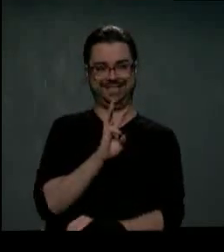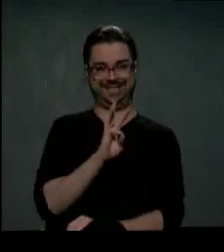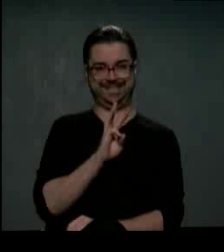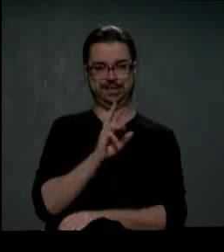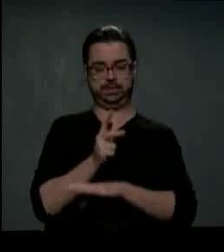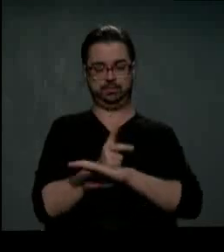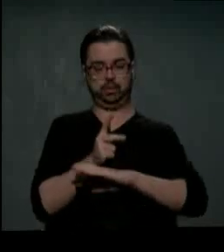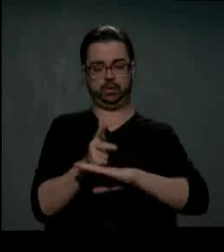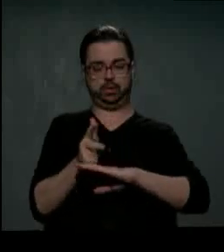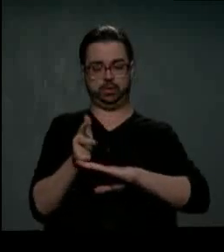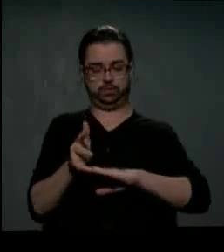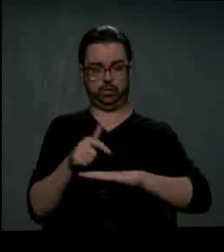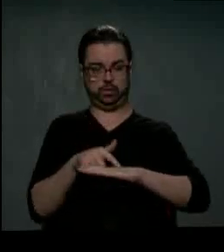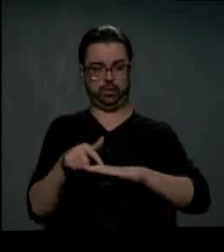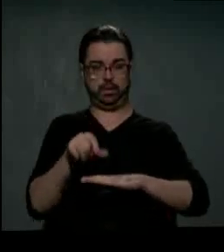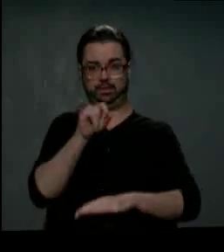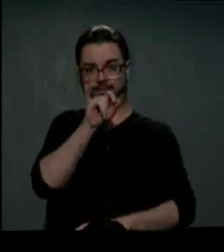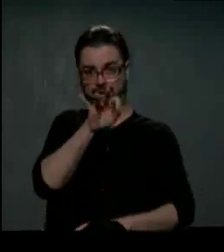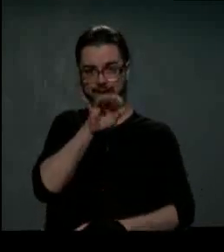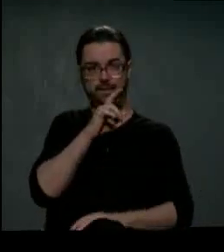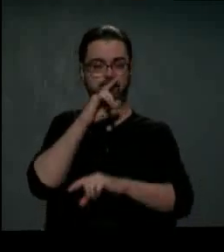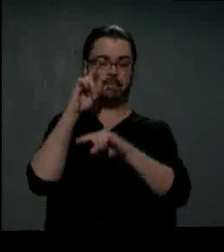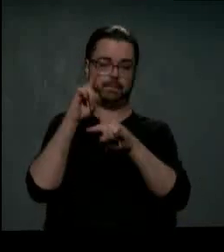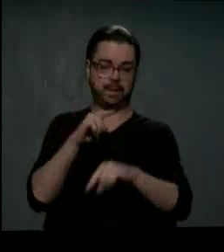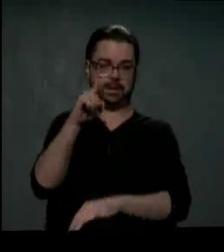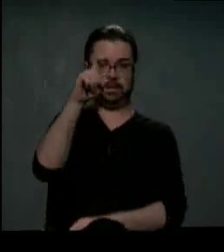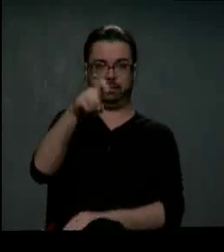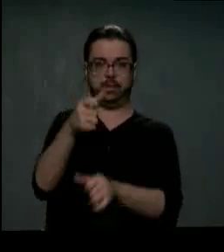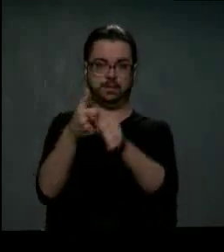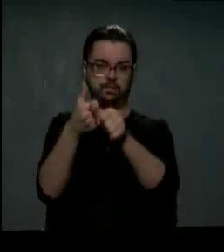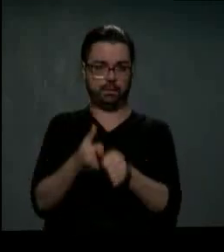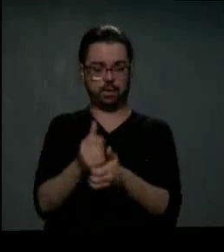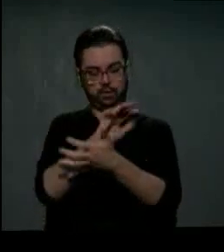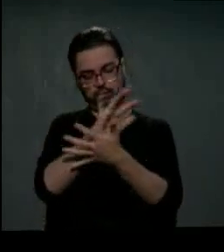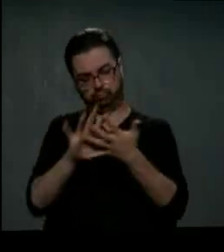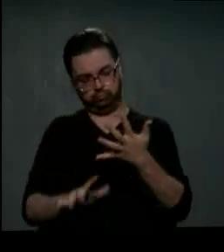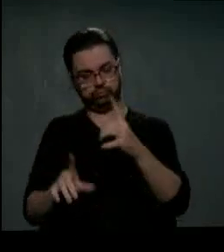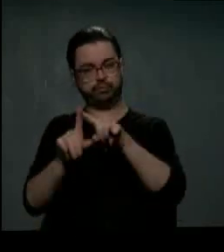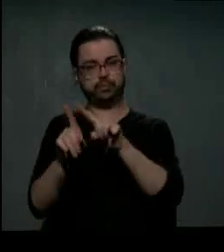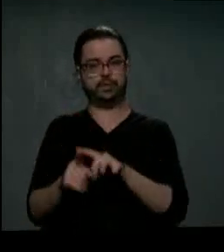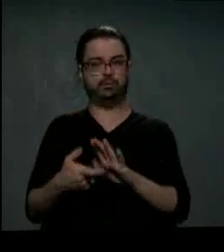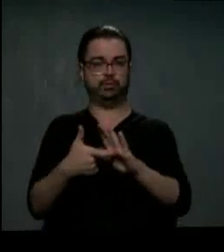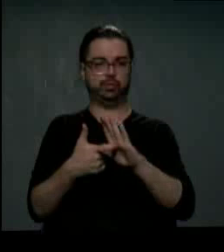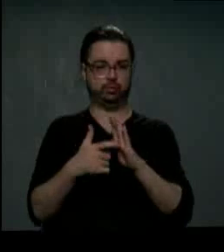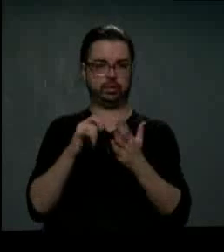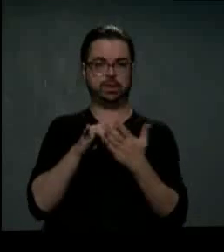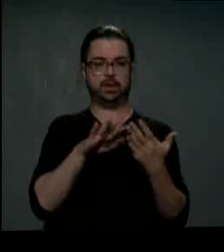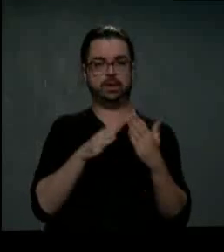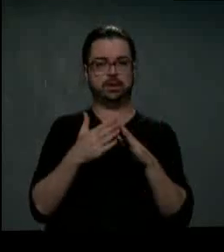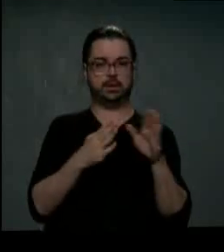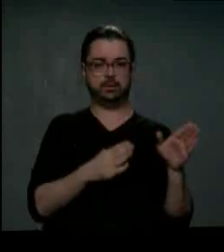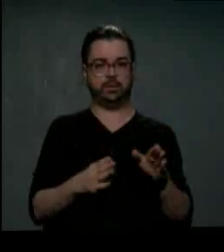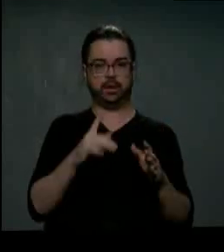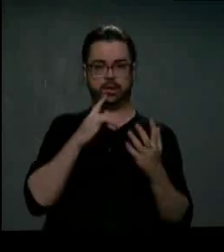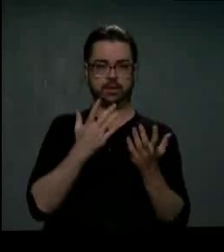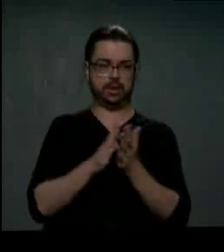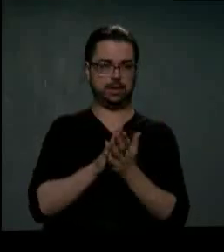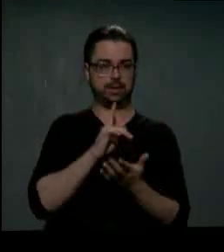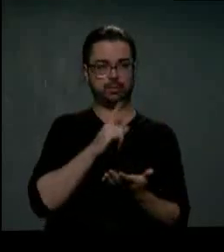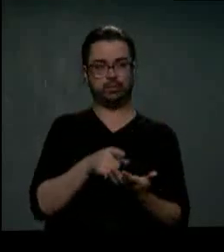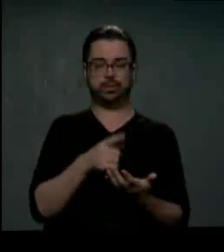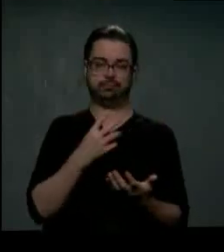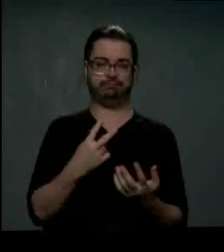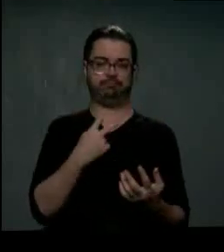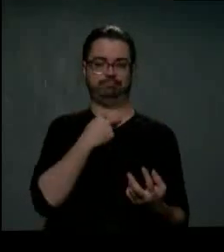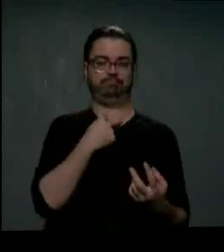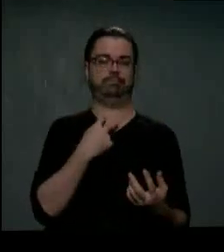property if we're mandated to follow all of the restrictions that the city planning is asking. So it's a catch-22